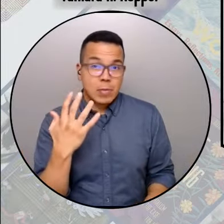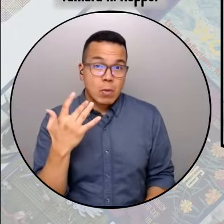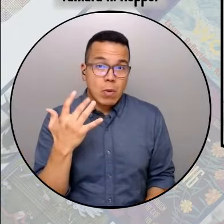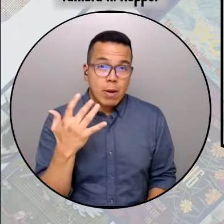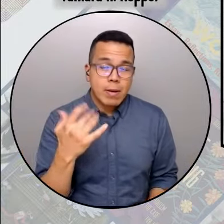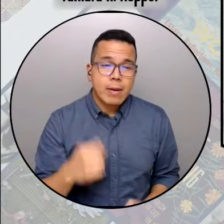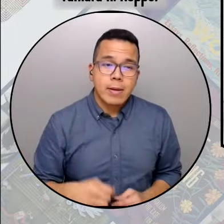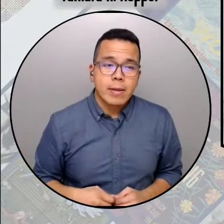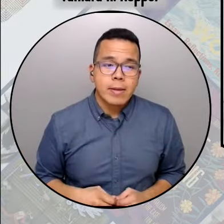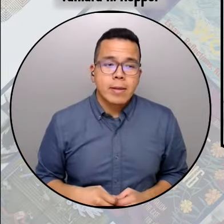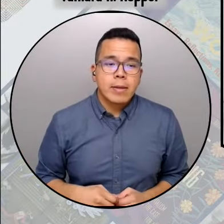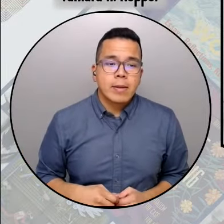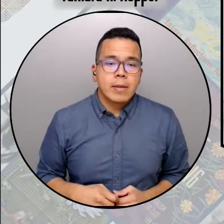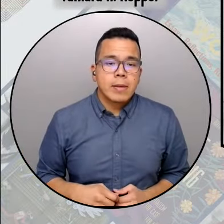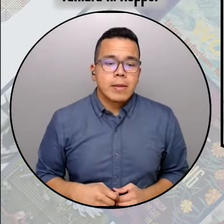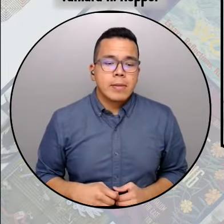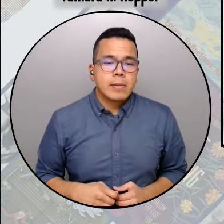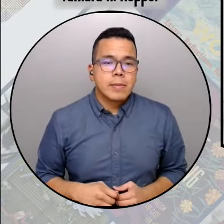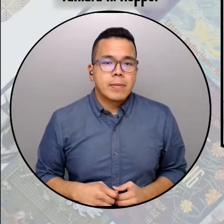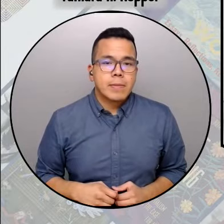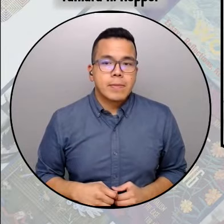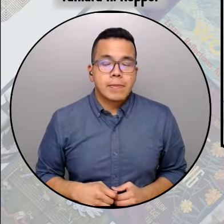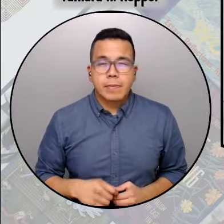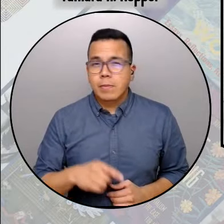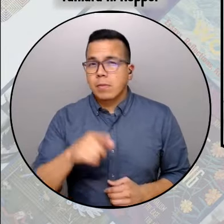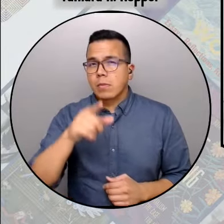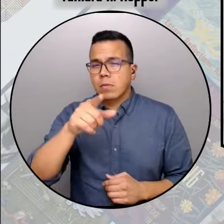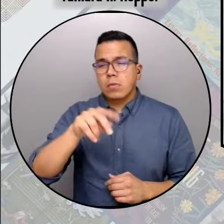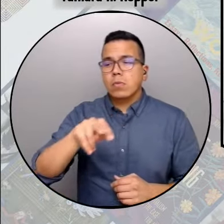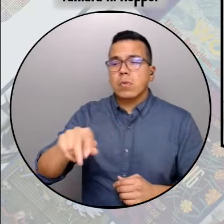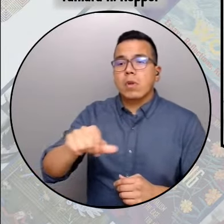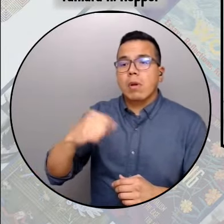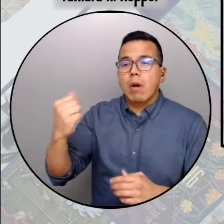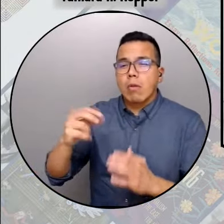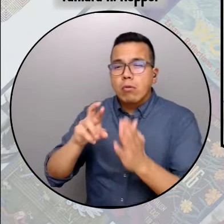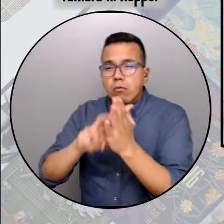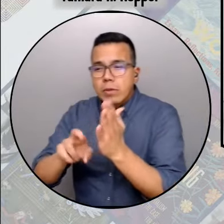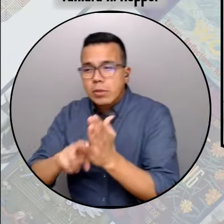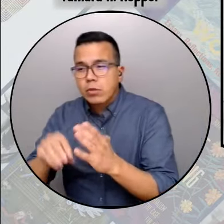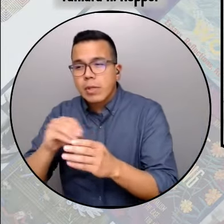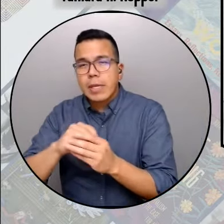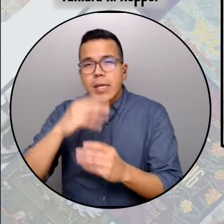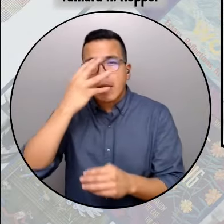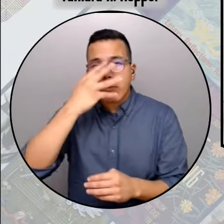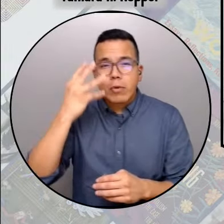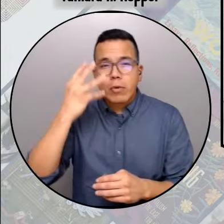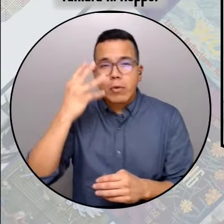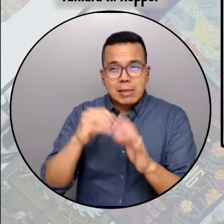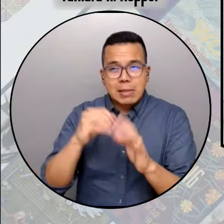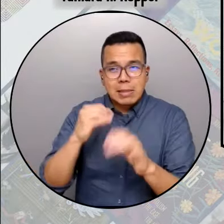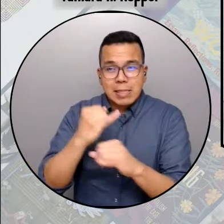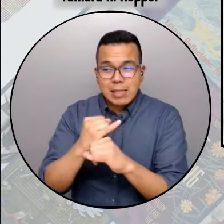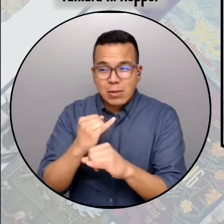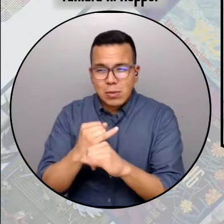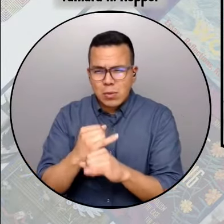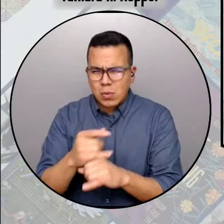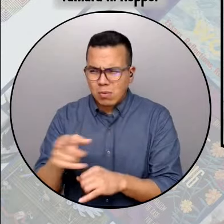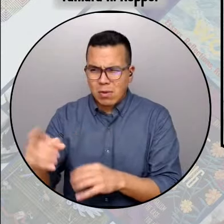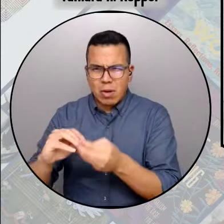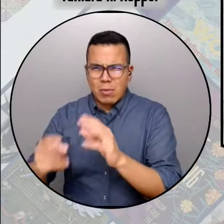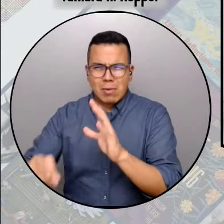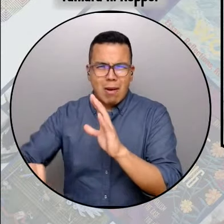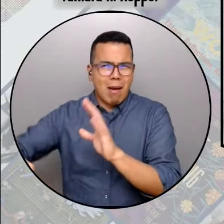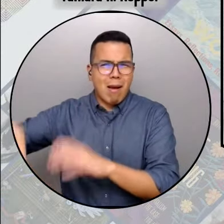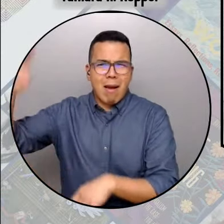you look at some other research, including on the Migration Policy Institute that they've done, the numbers are much higher,